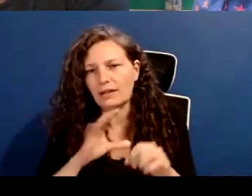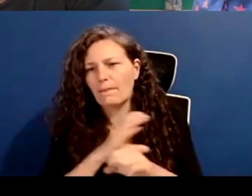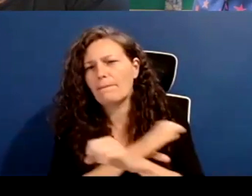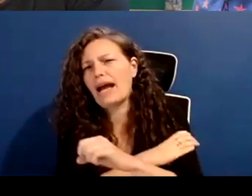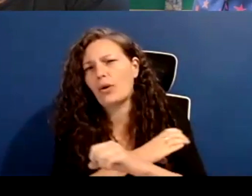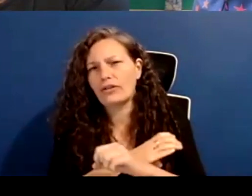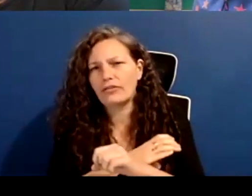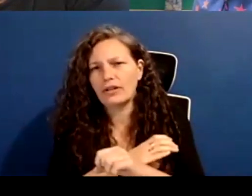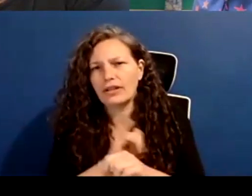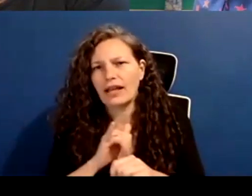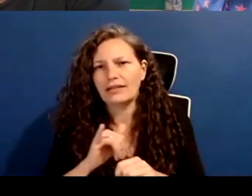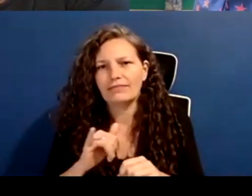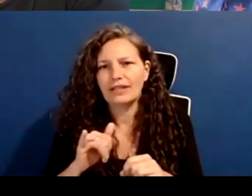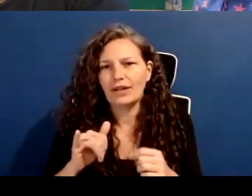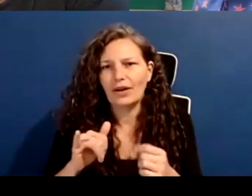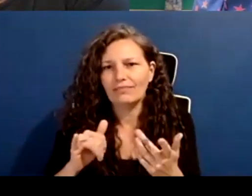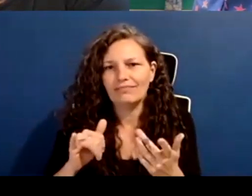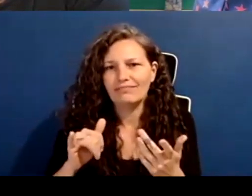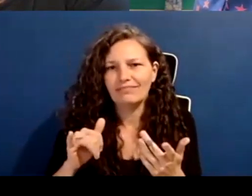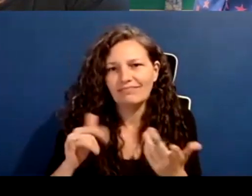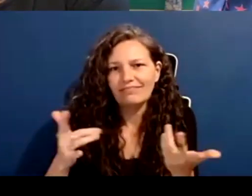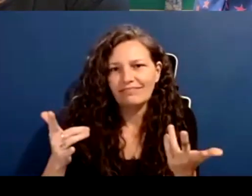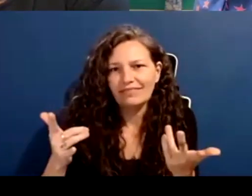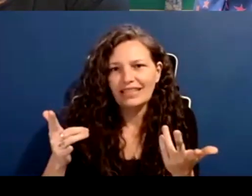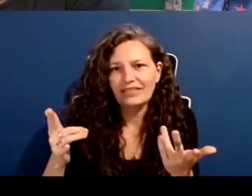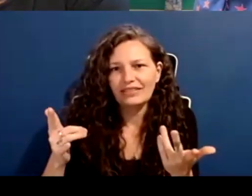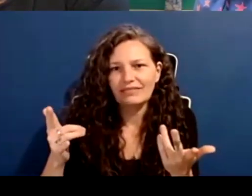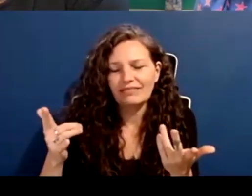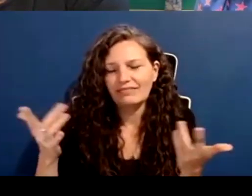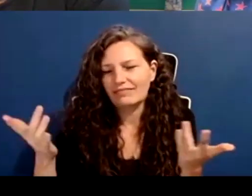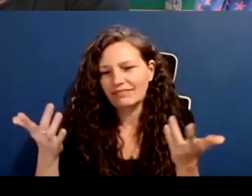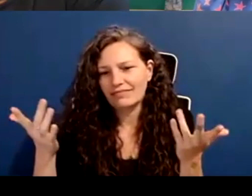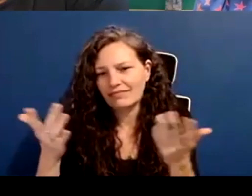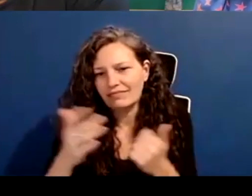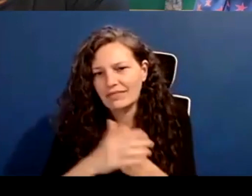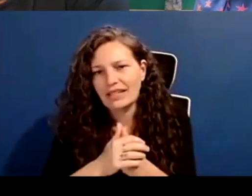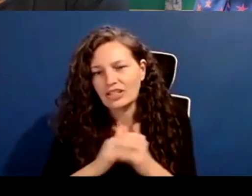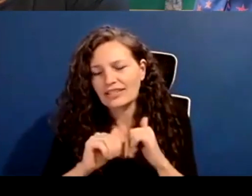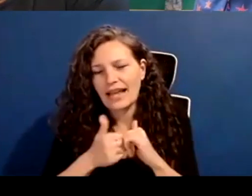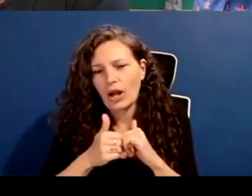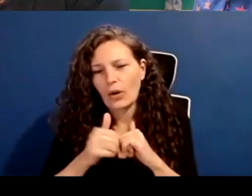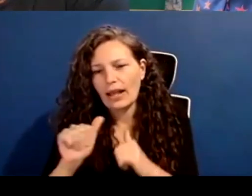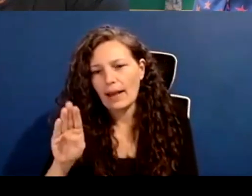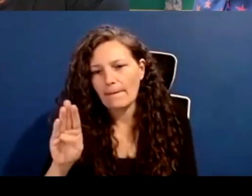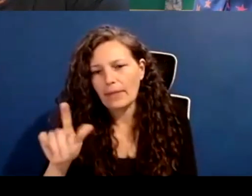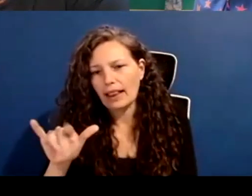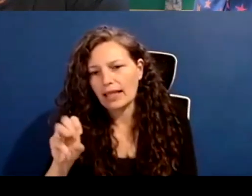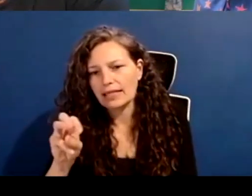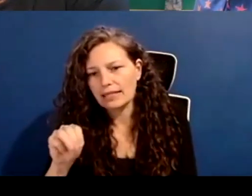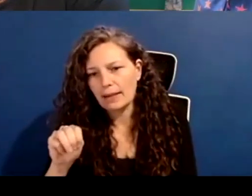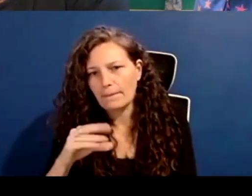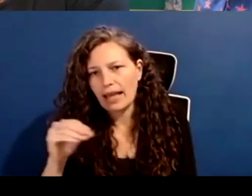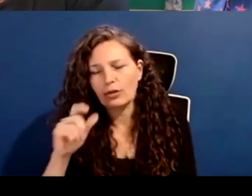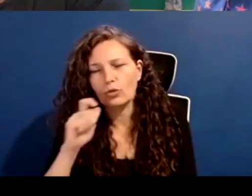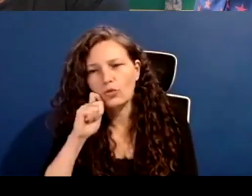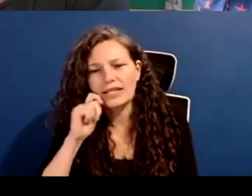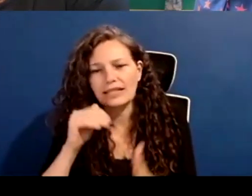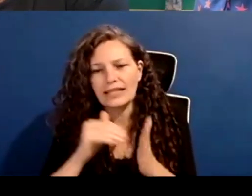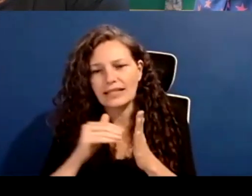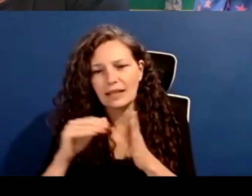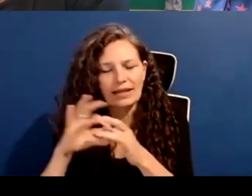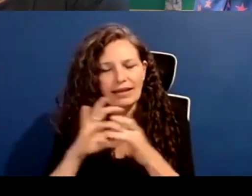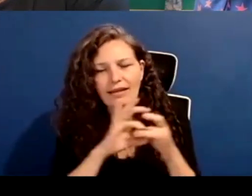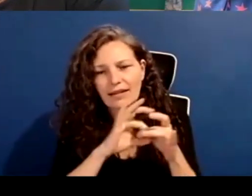love to learn of your thoughts about how ableism and racism connect to